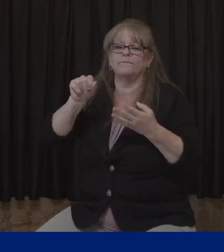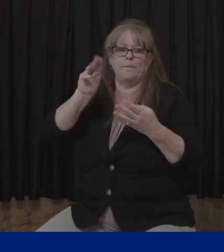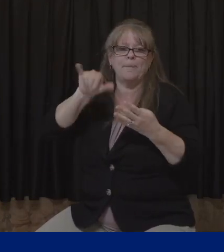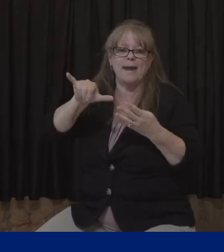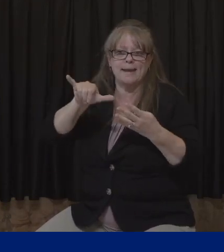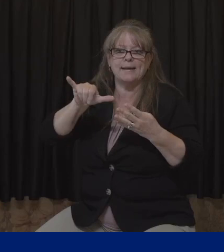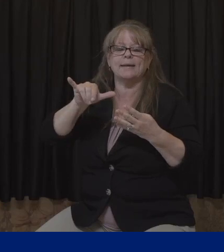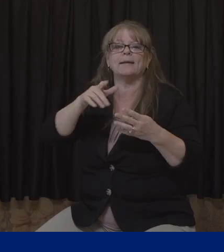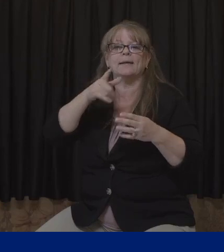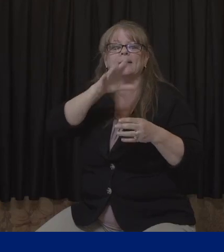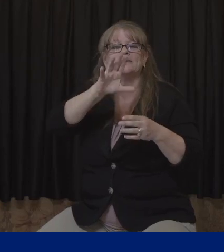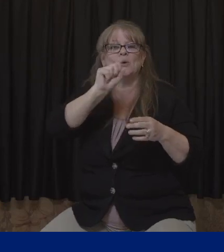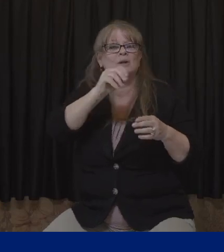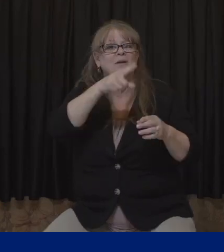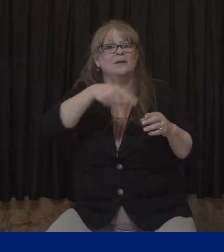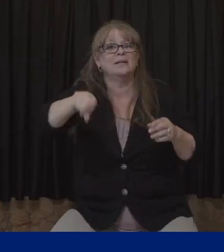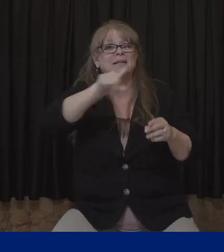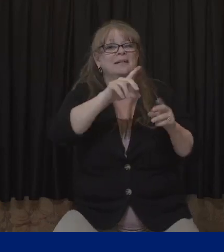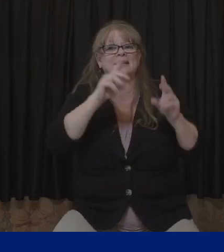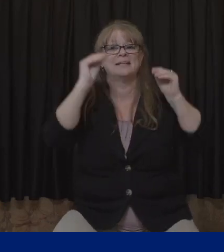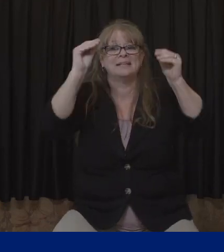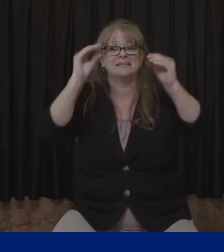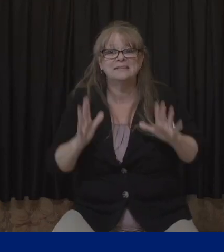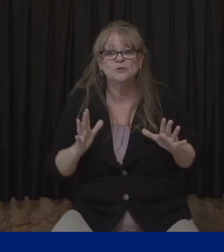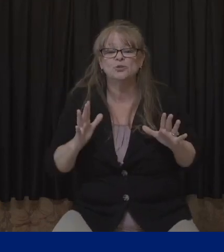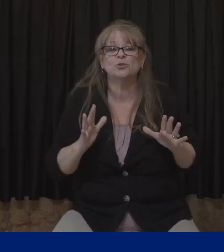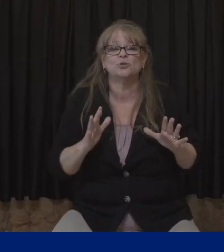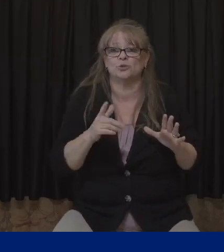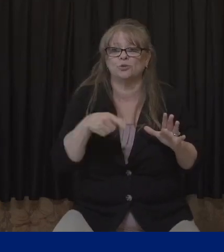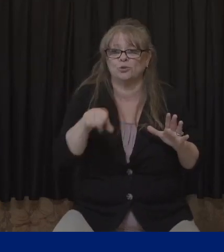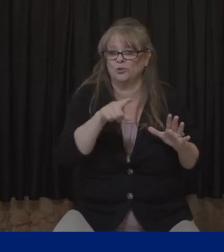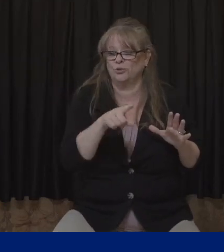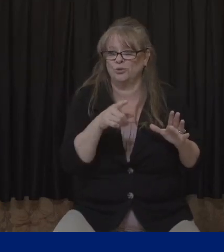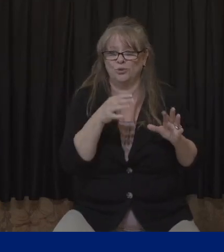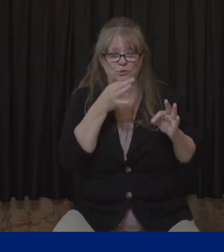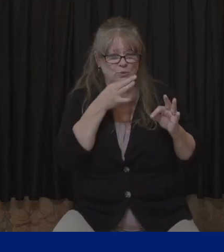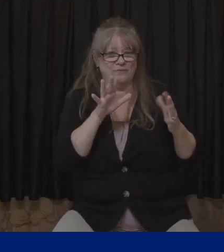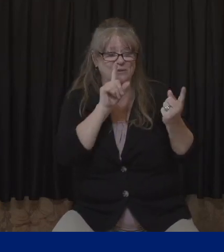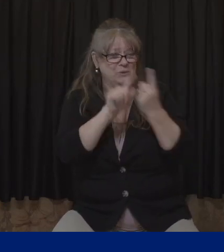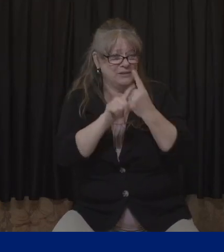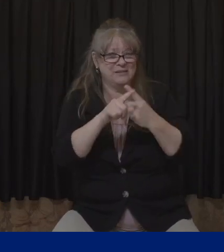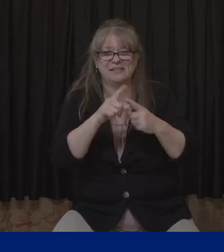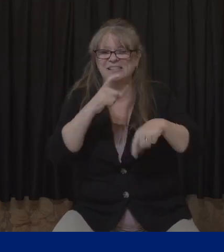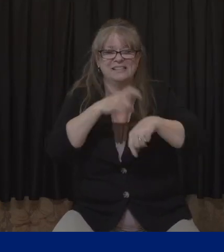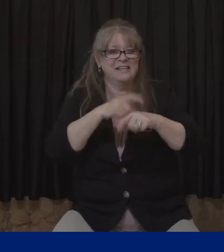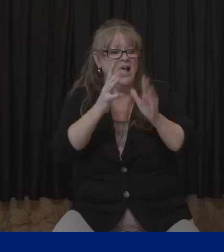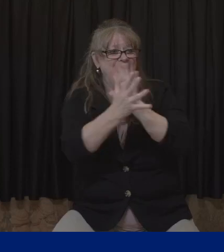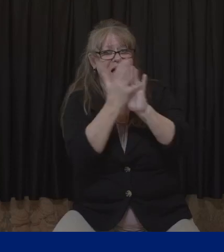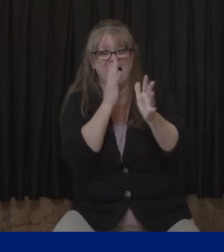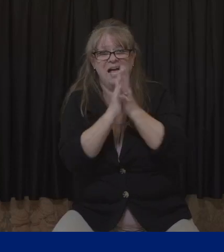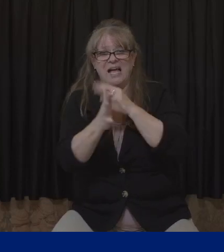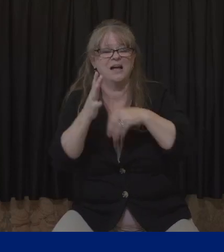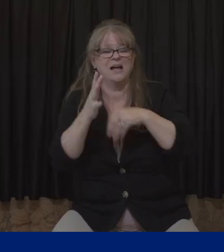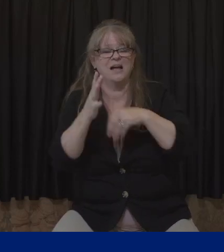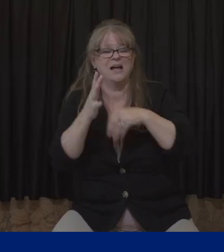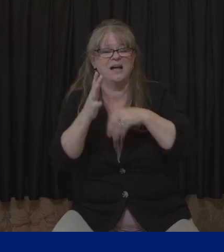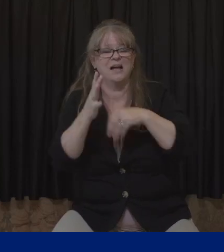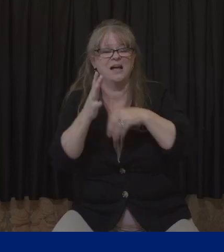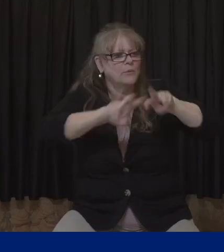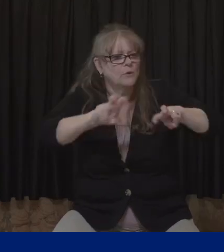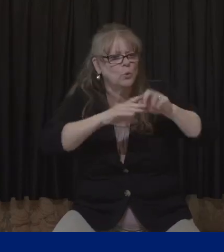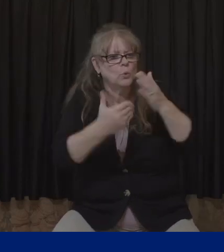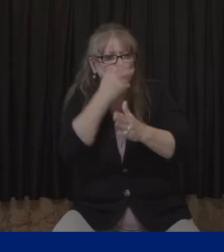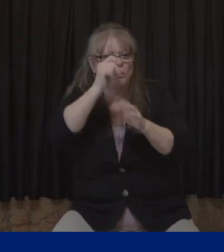and passing times and schedules were changed, it would essentially be the end of the year. But I did update them that I've encouraged, and many districts